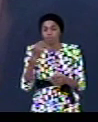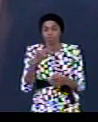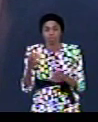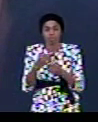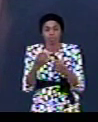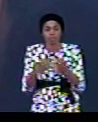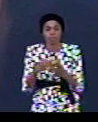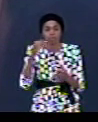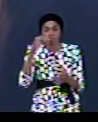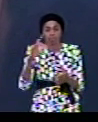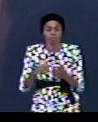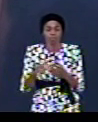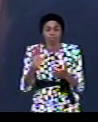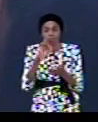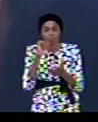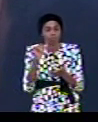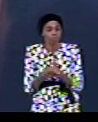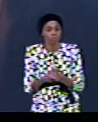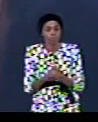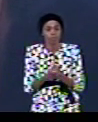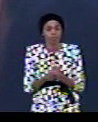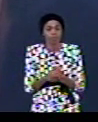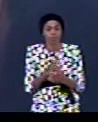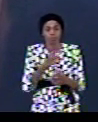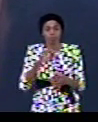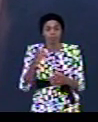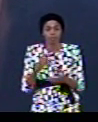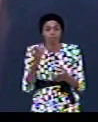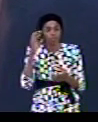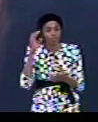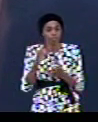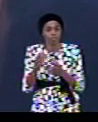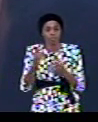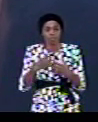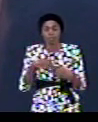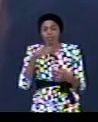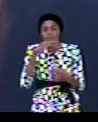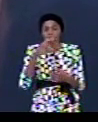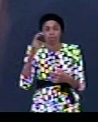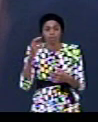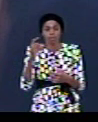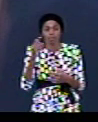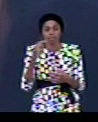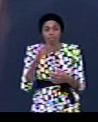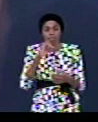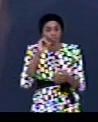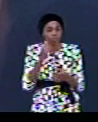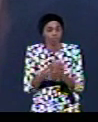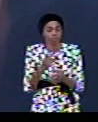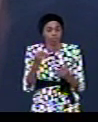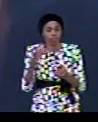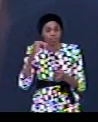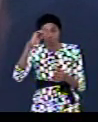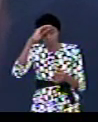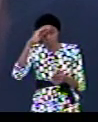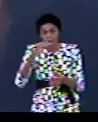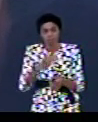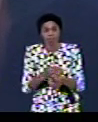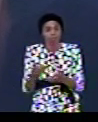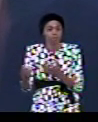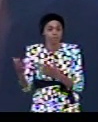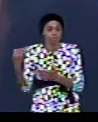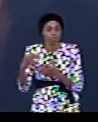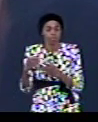damsel to wife. And Jacob heard that he had defiled Dinah his daughter. Now his sons were with his cattle